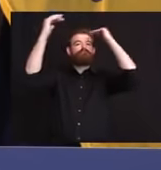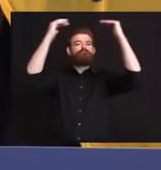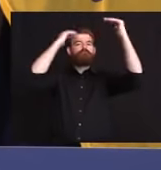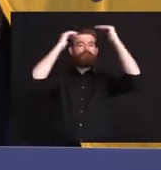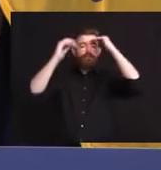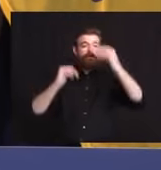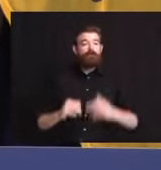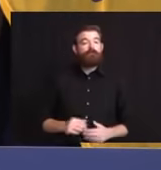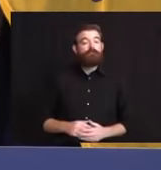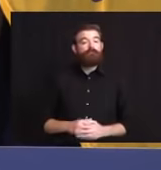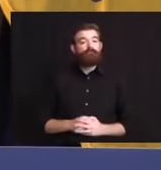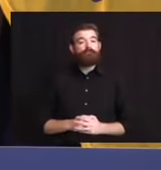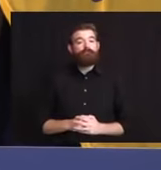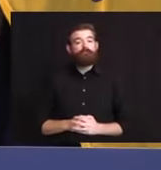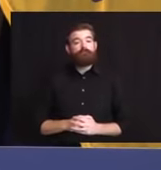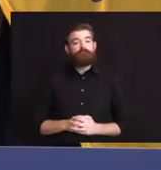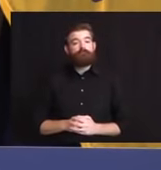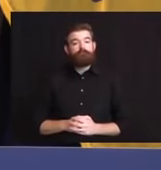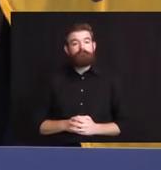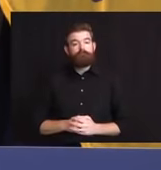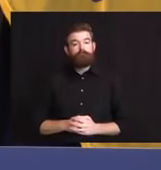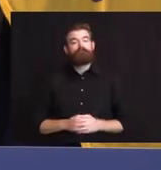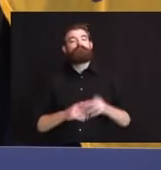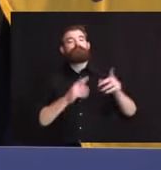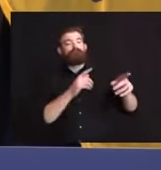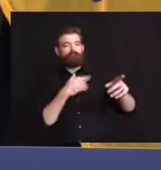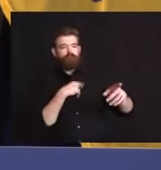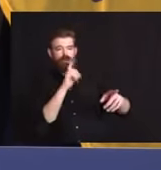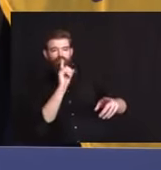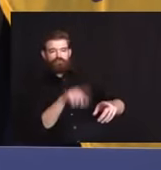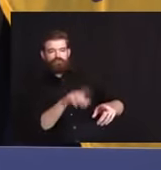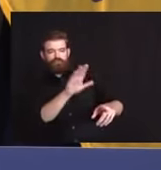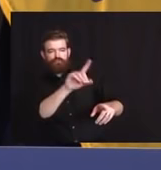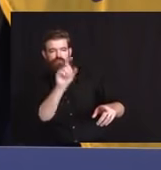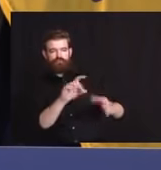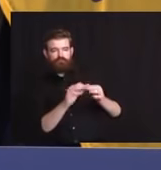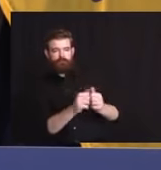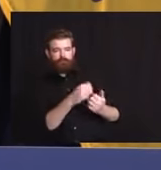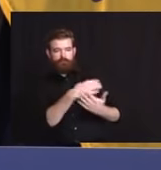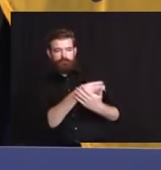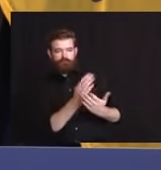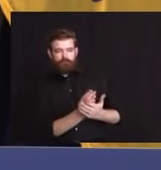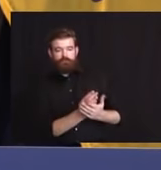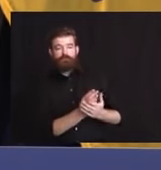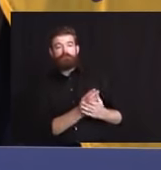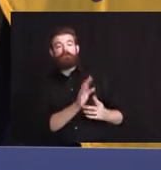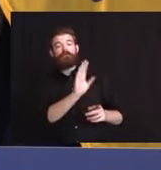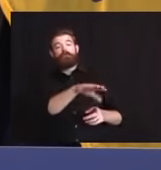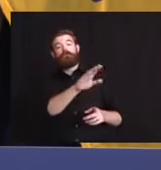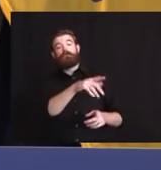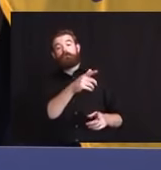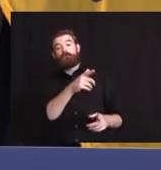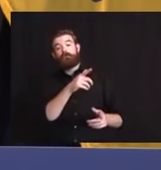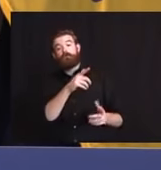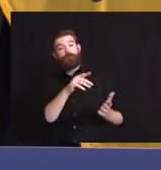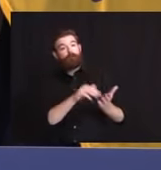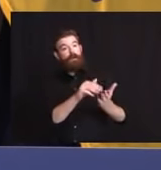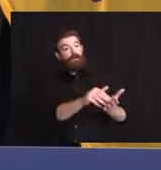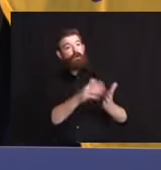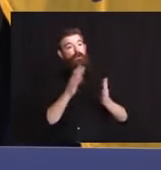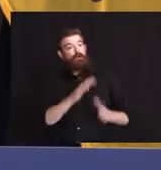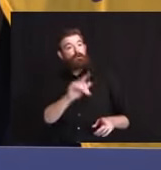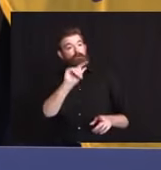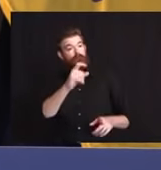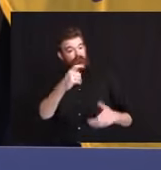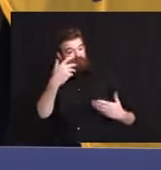on the budget questions, and again, we're still crossing the T's and dotting the I's on the budget overall. So I'll speak just specifically to what